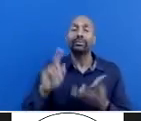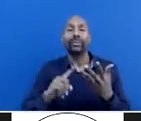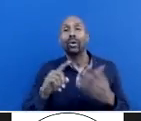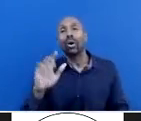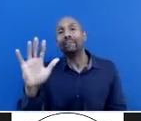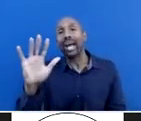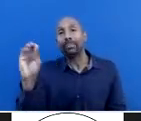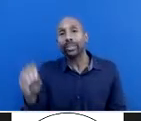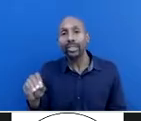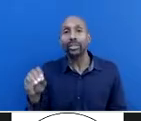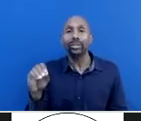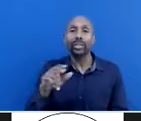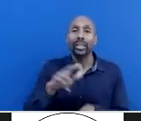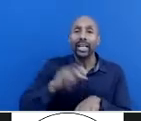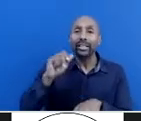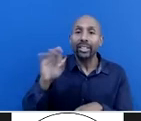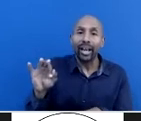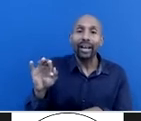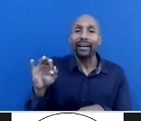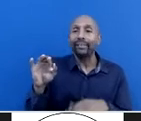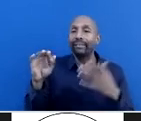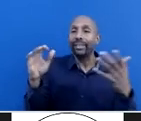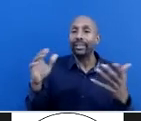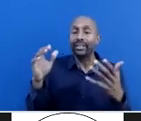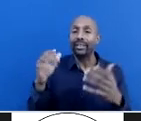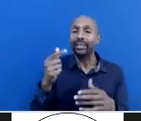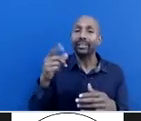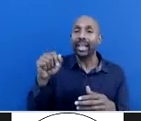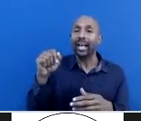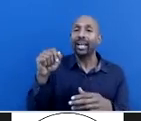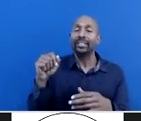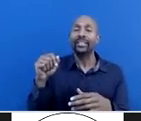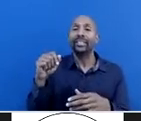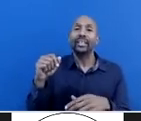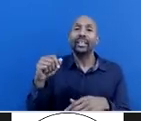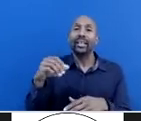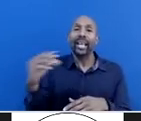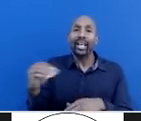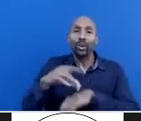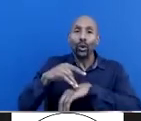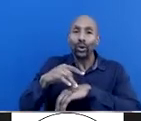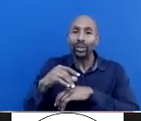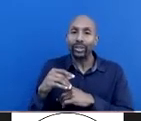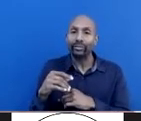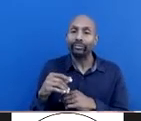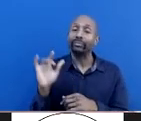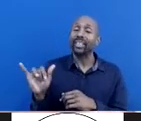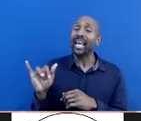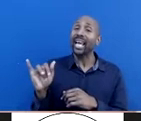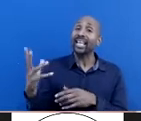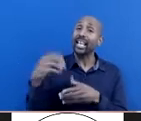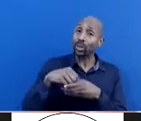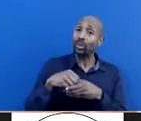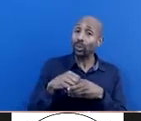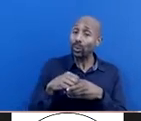that was including all of this cultural, nationalist, and Islamic reference. But it was doing it over